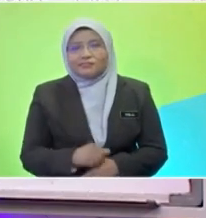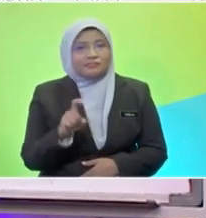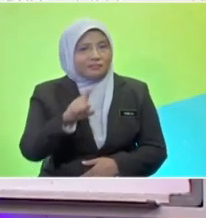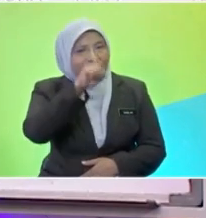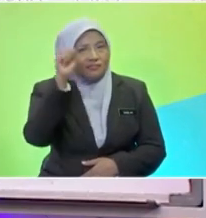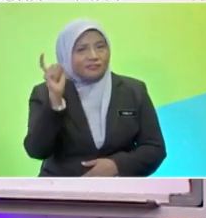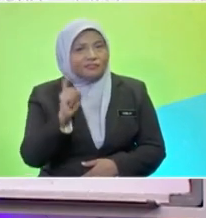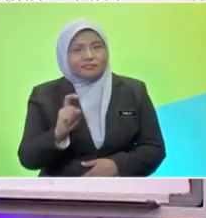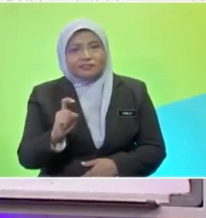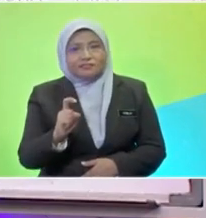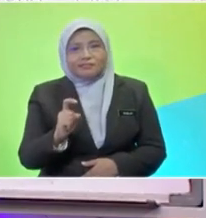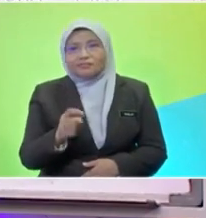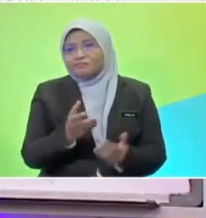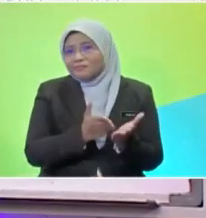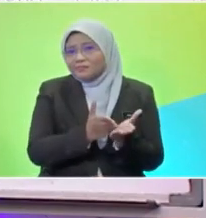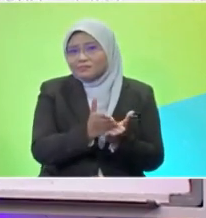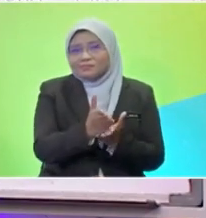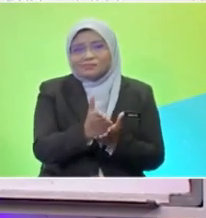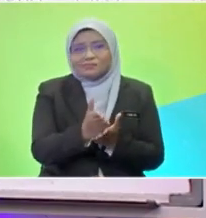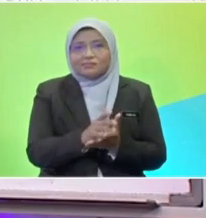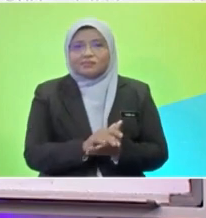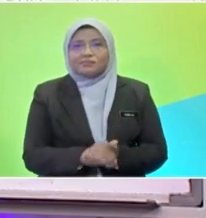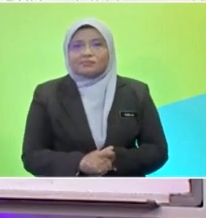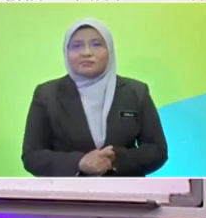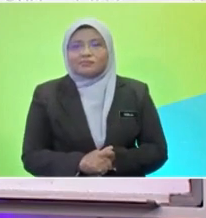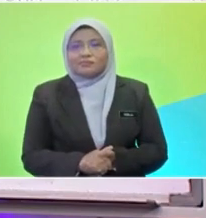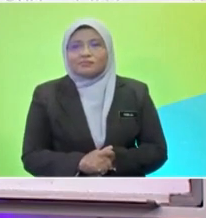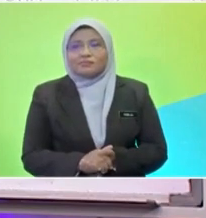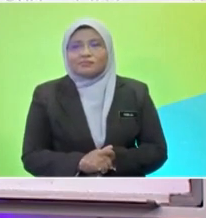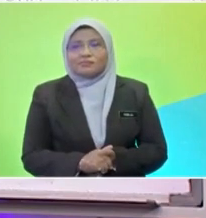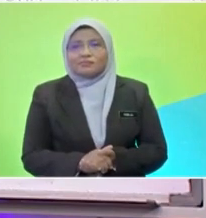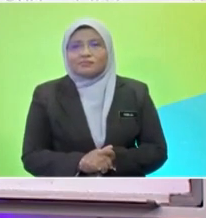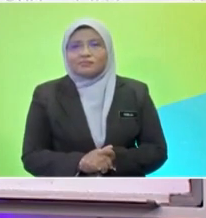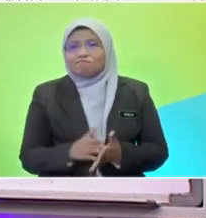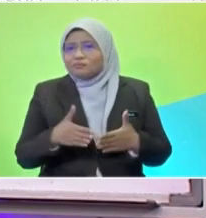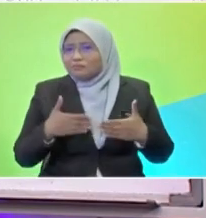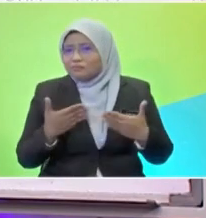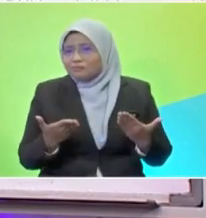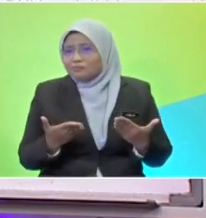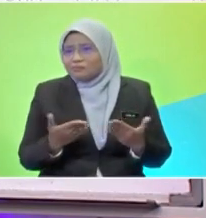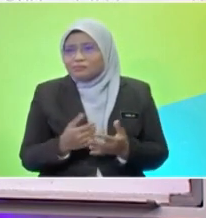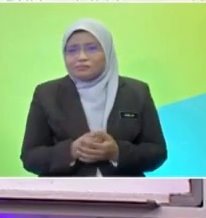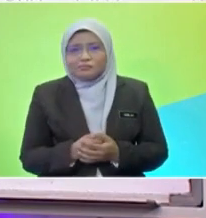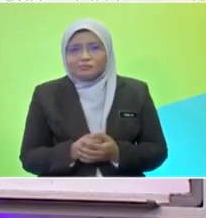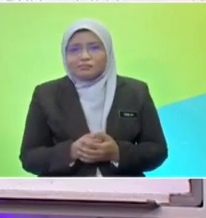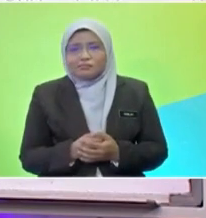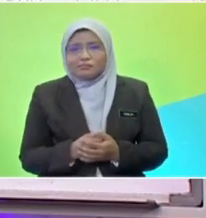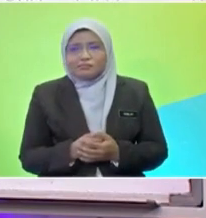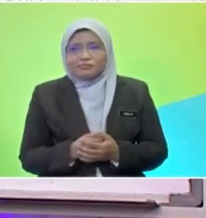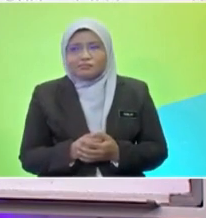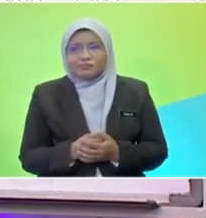Get ready, singers. The question is, how did your favorite